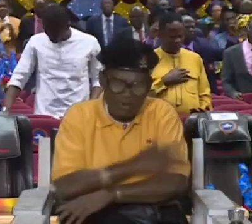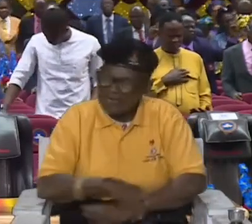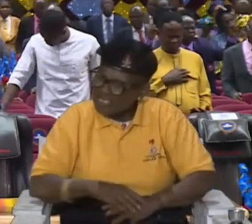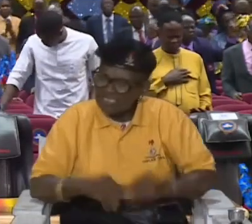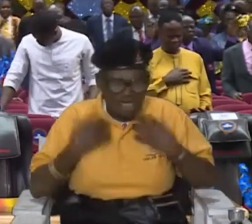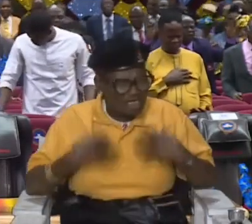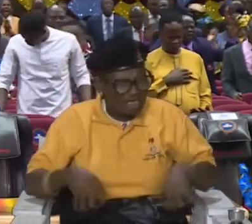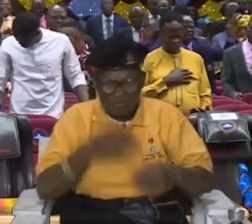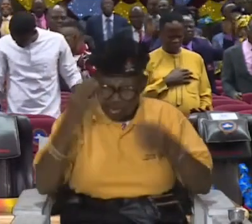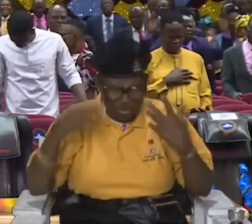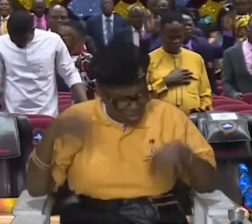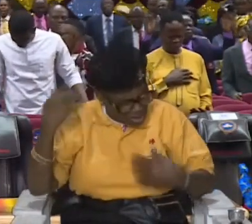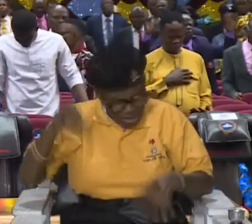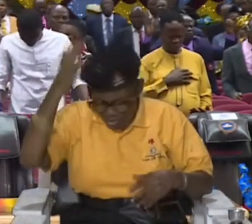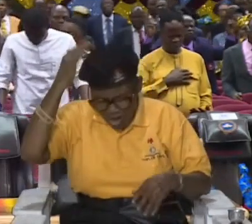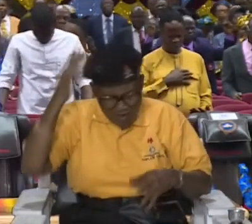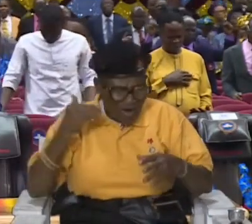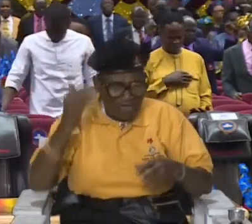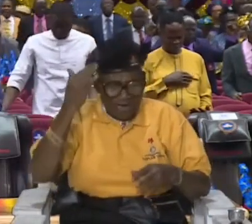Thank you, Jesus.